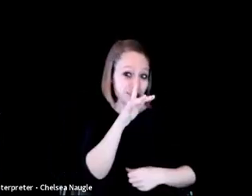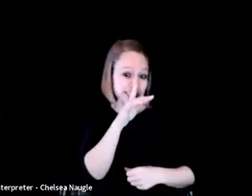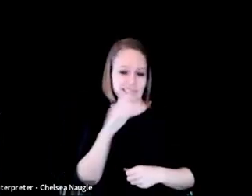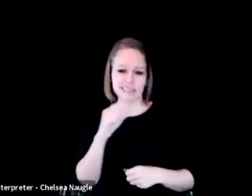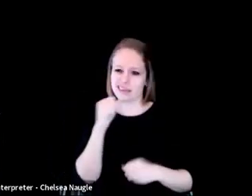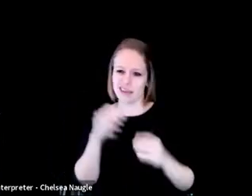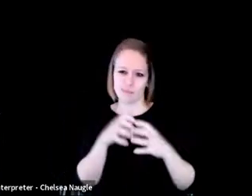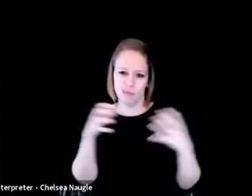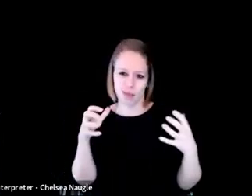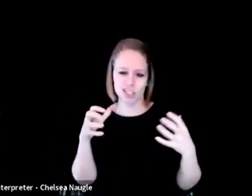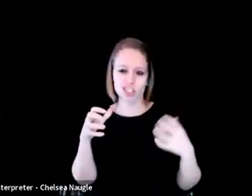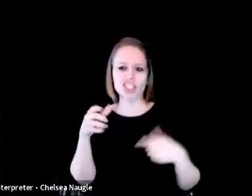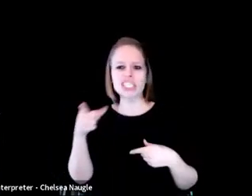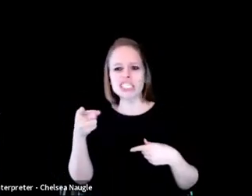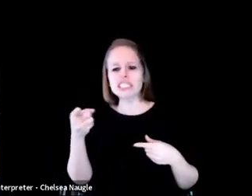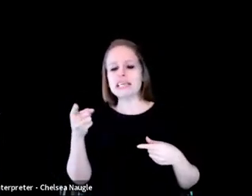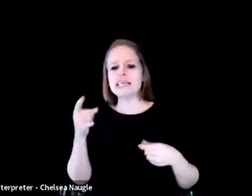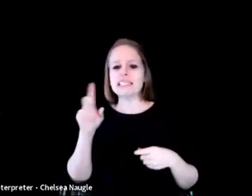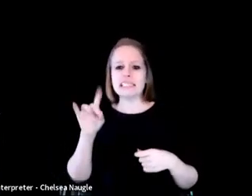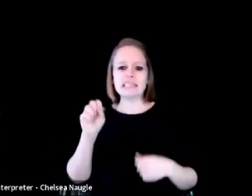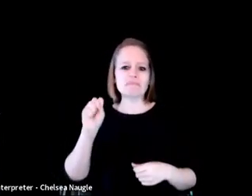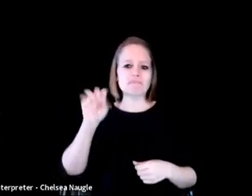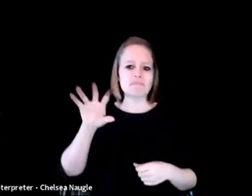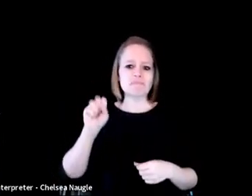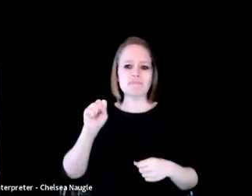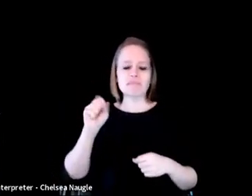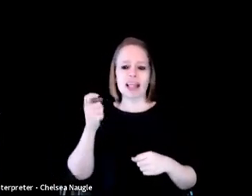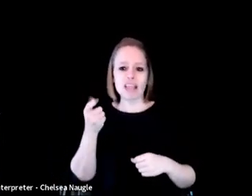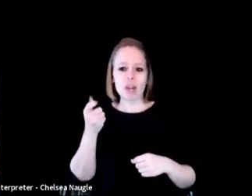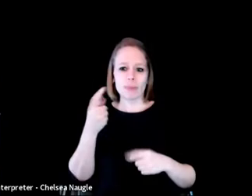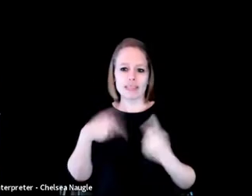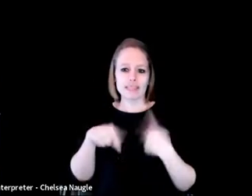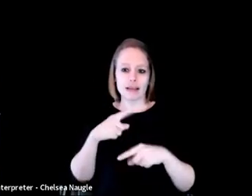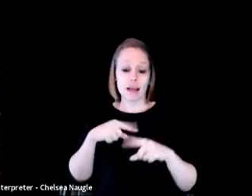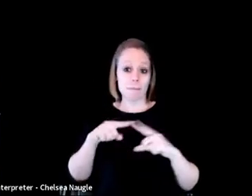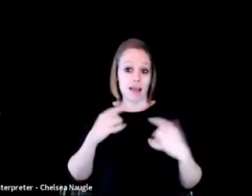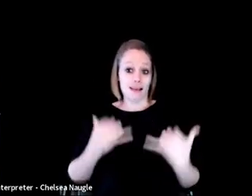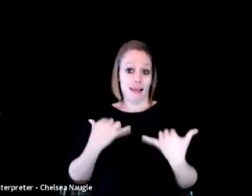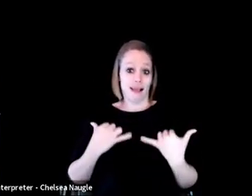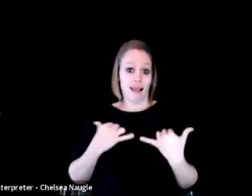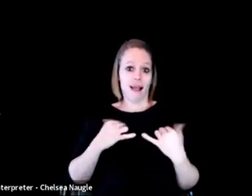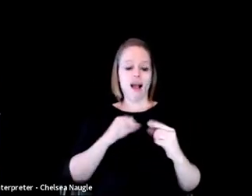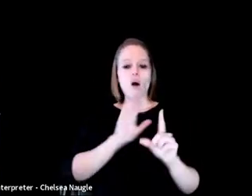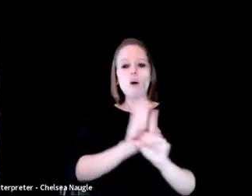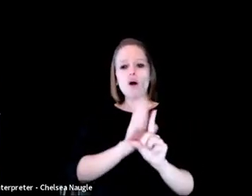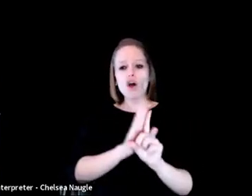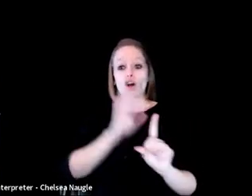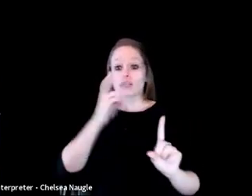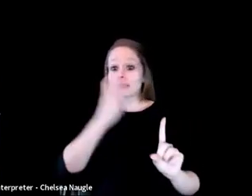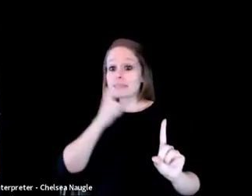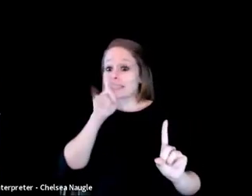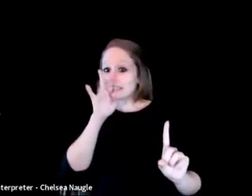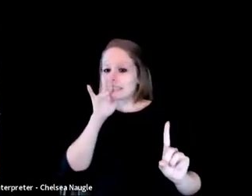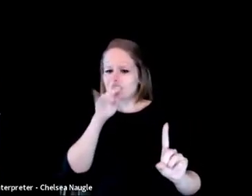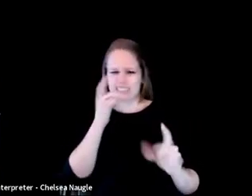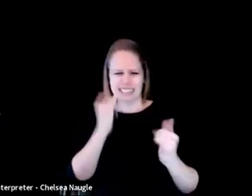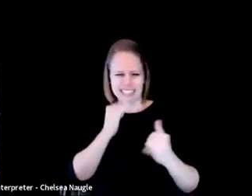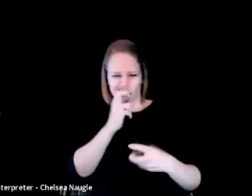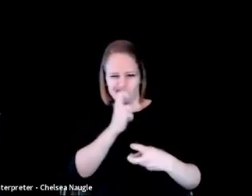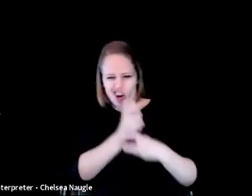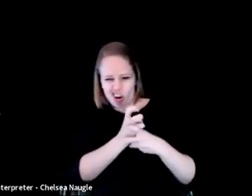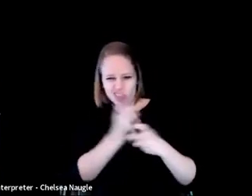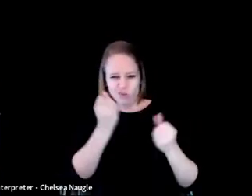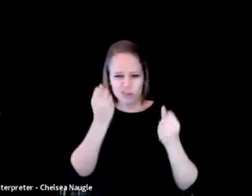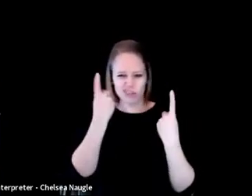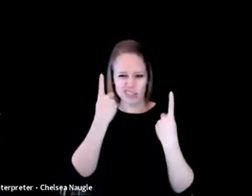She was approximating some signs, and her to this day, her speech is hard to understand. Which